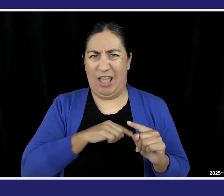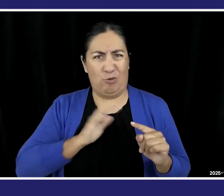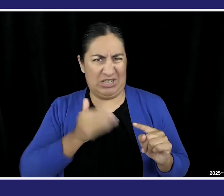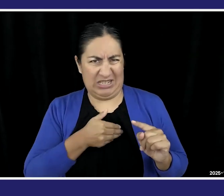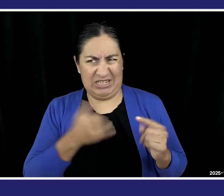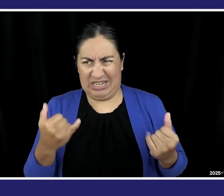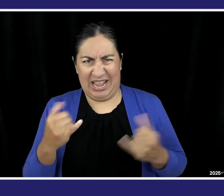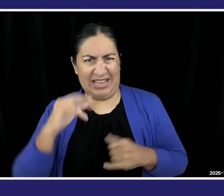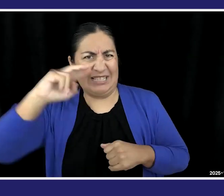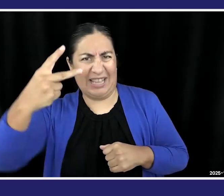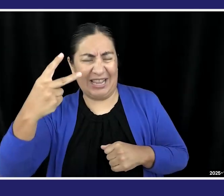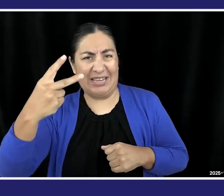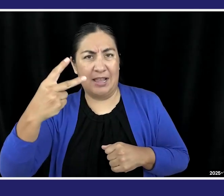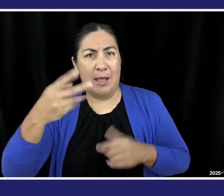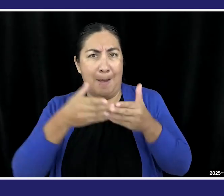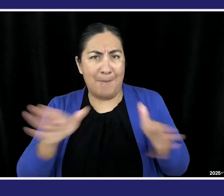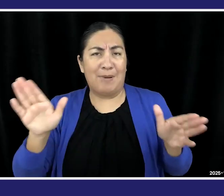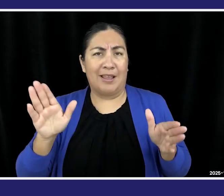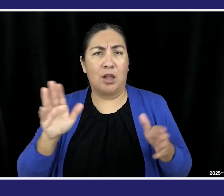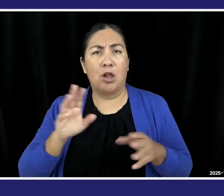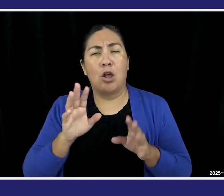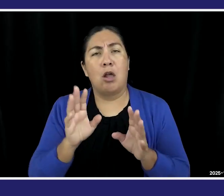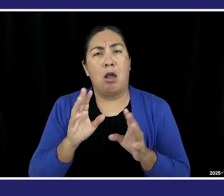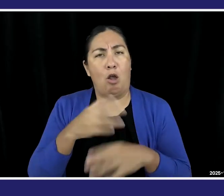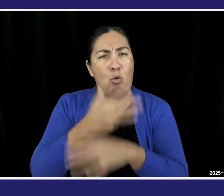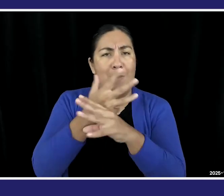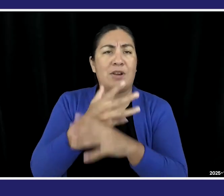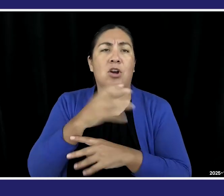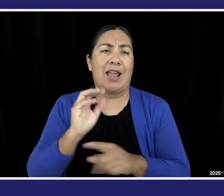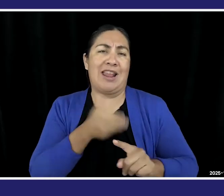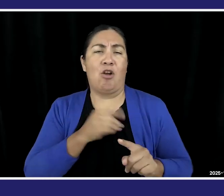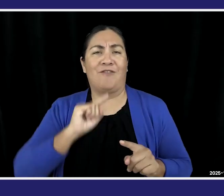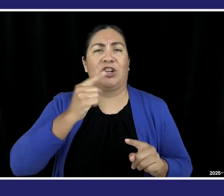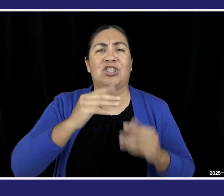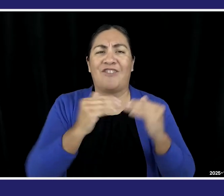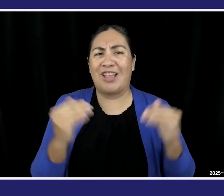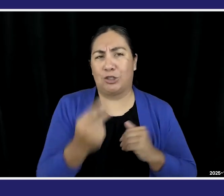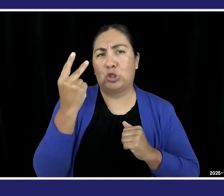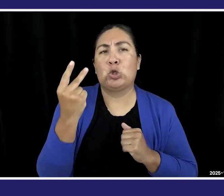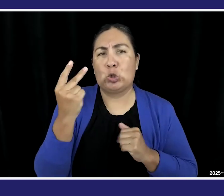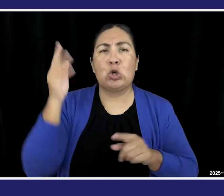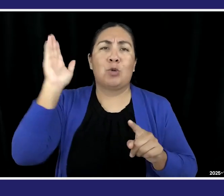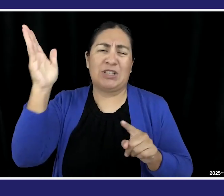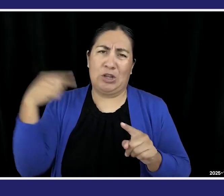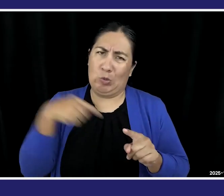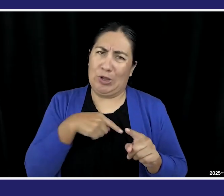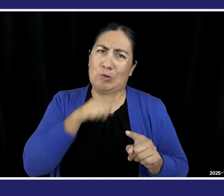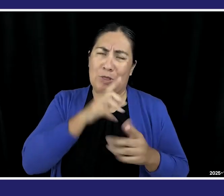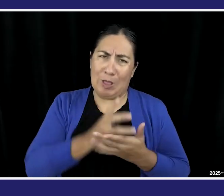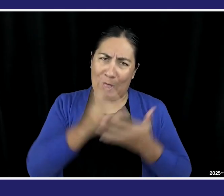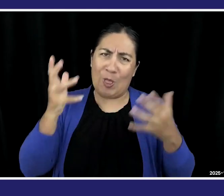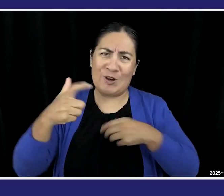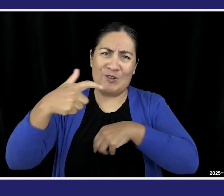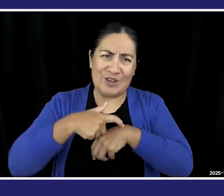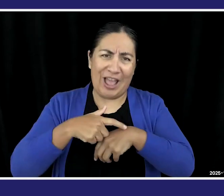and our first Phase 2 guide presentation about this. So we spent a lot of time and a lot of work, as you all